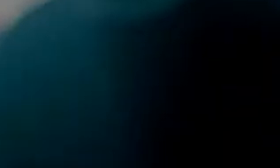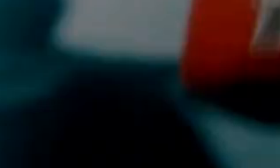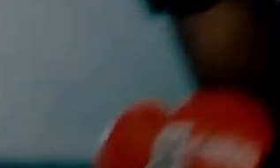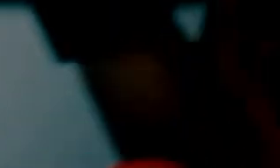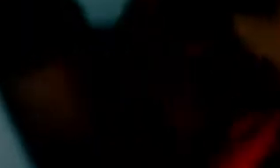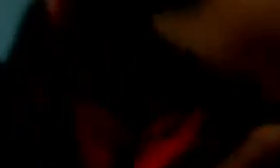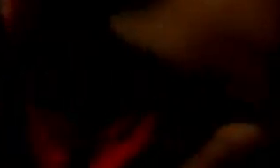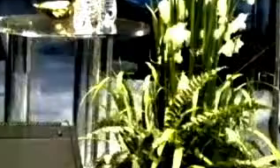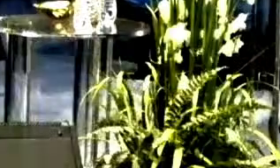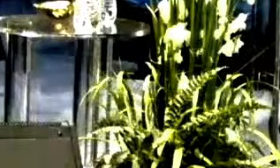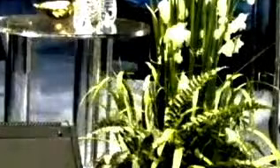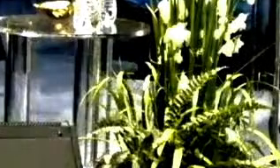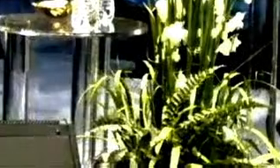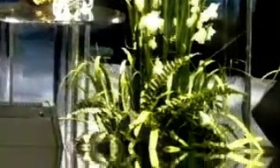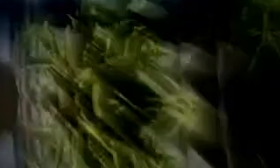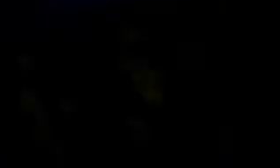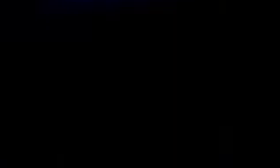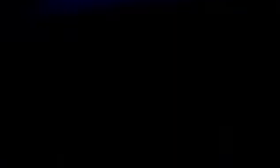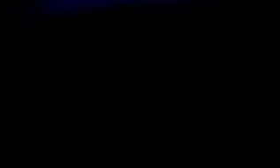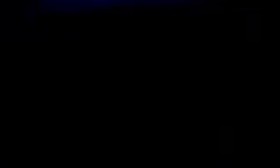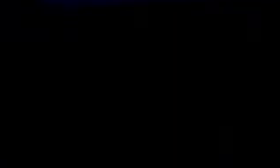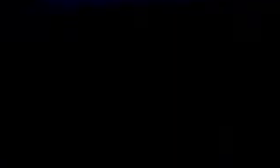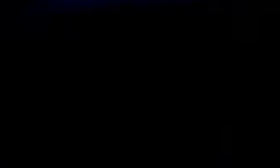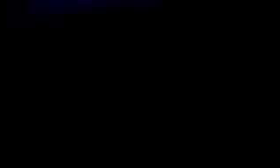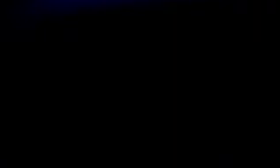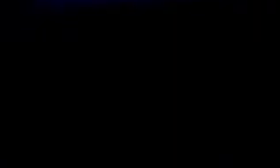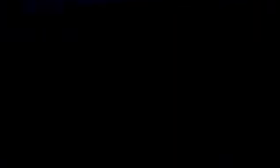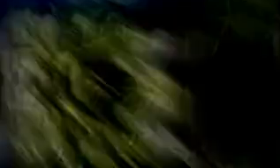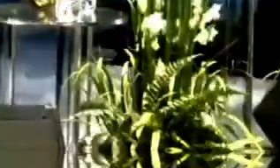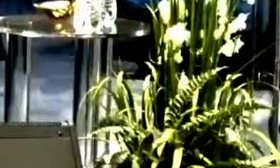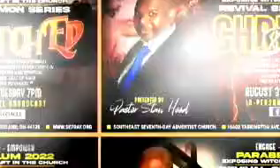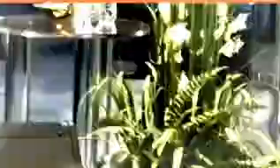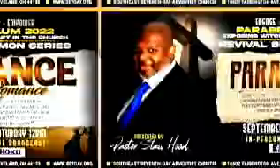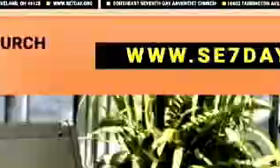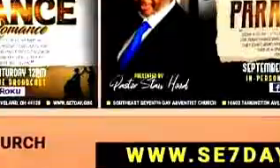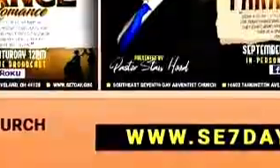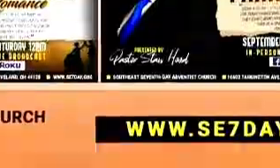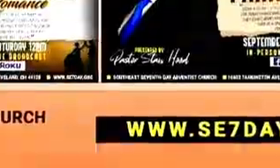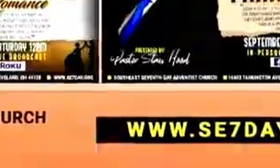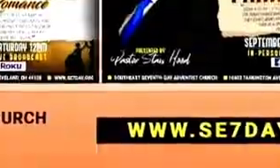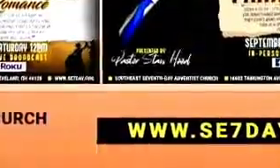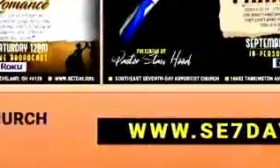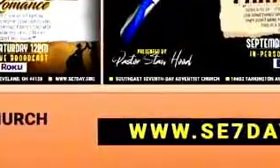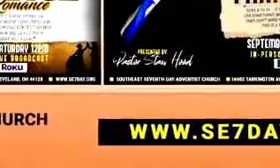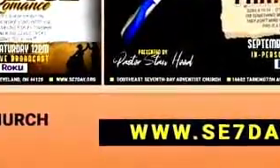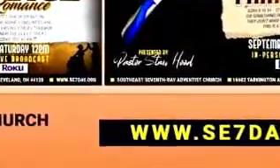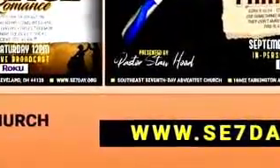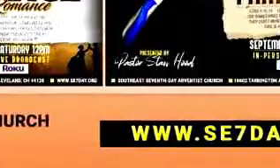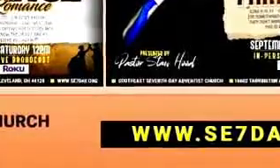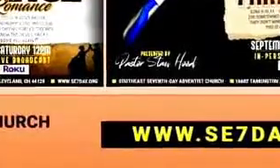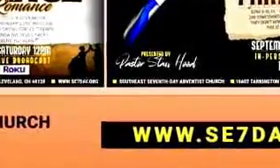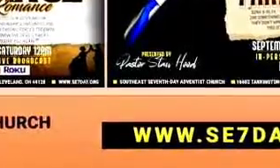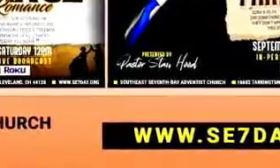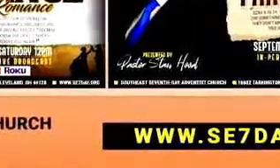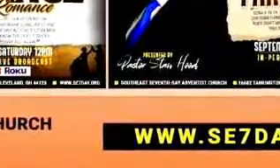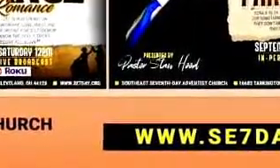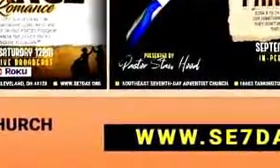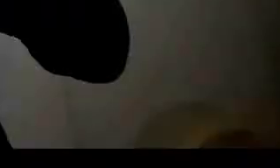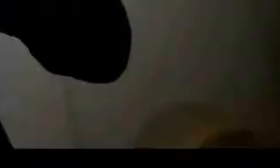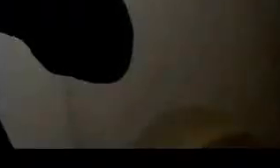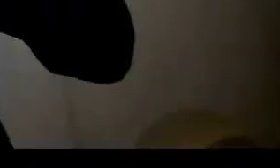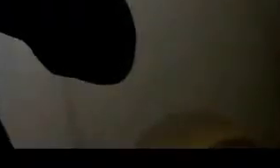of your life. Get ready for Pastor Stan Hood in Parabellum